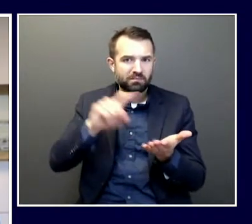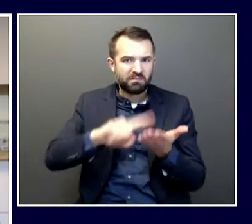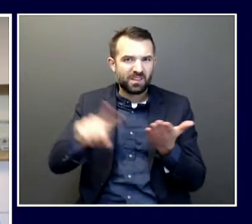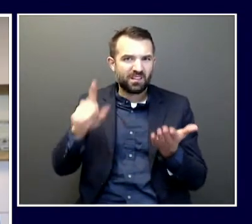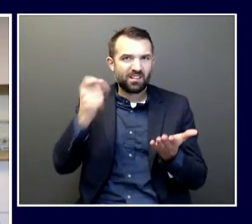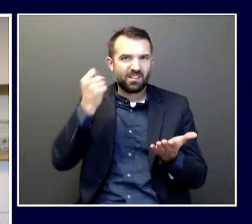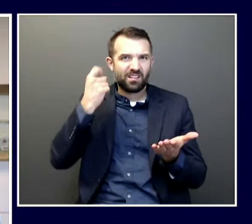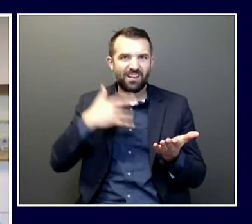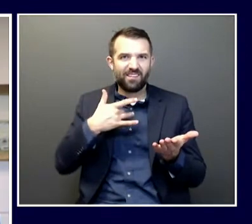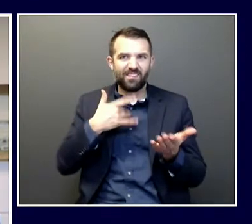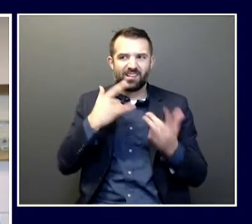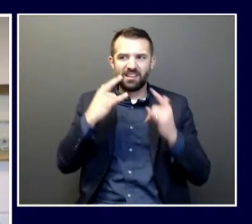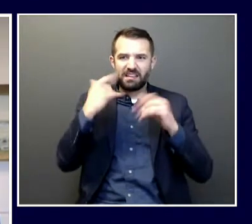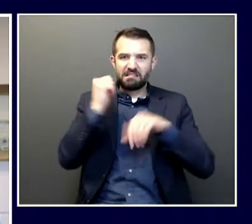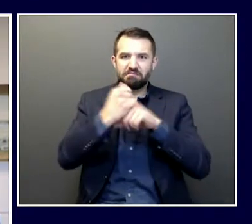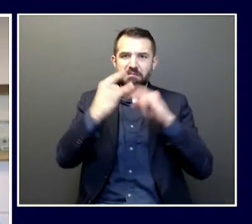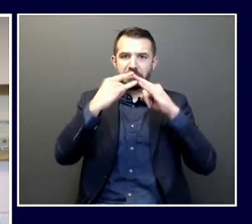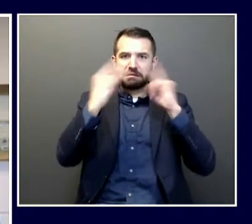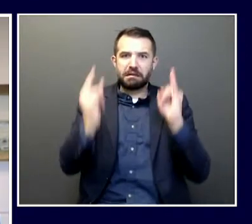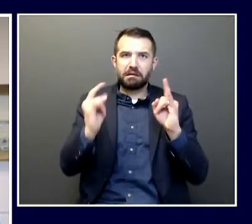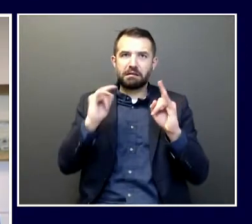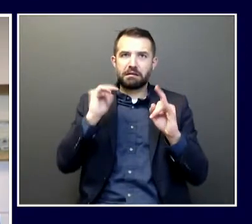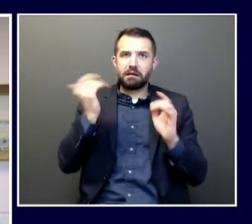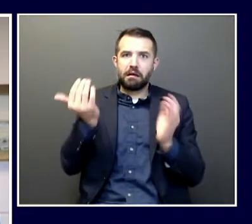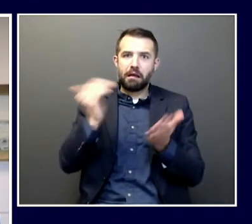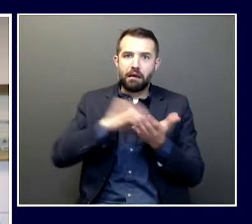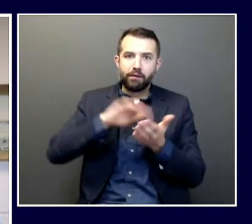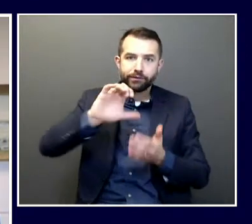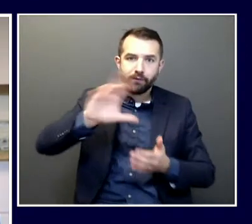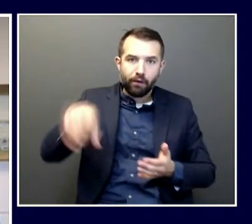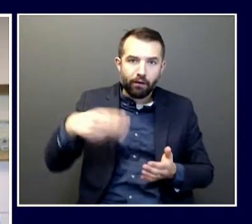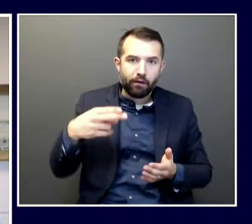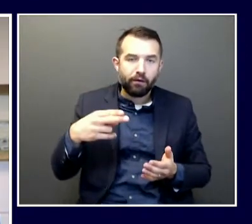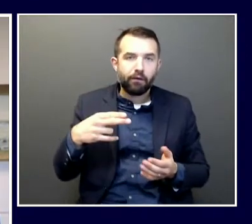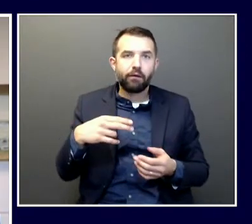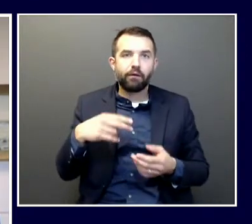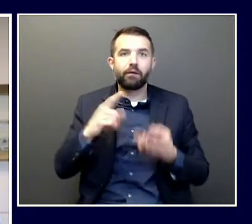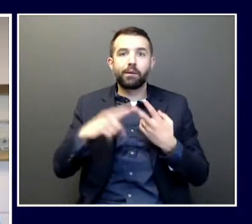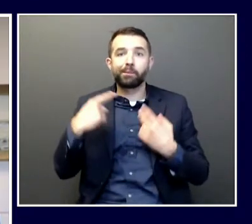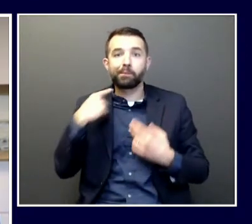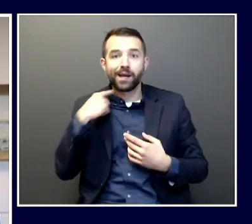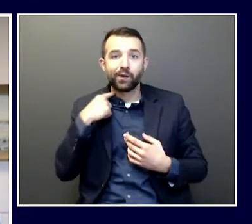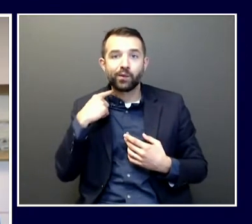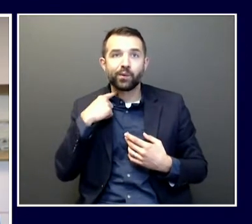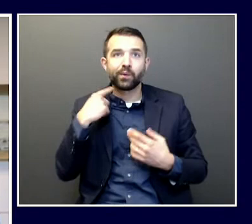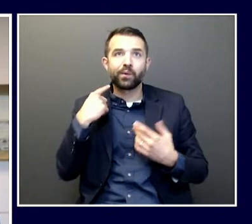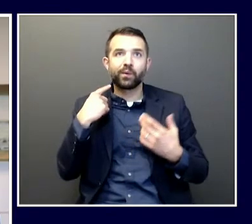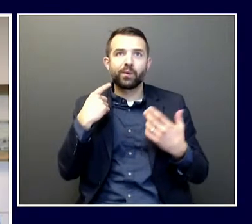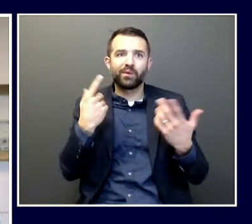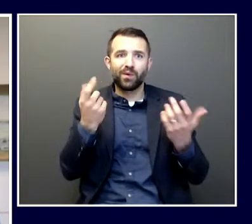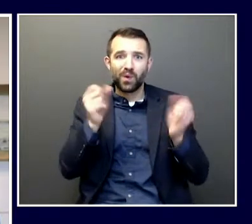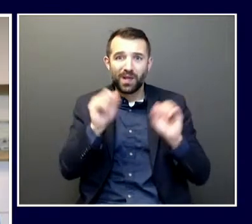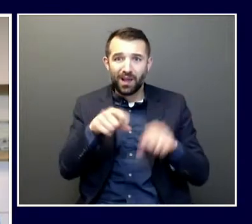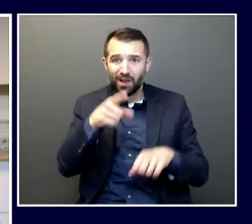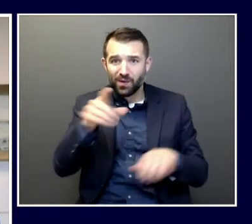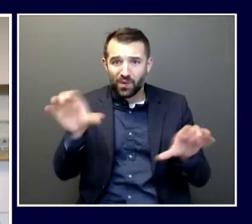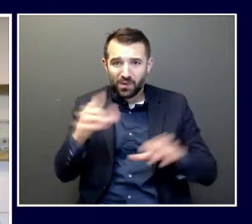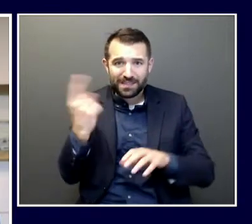like a Scarborough Downs or a Cross Insurance Center, in addition to the ones at the Auburn Mall and the Sanford site, might be